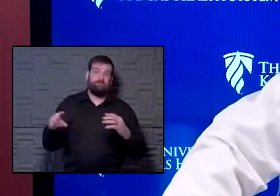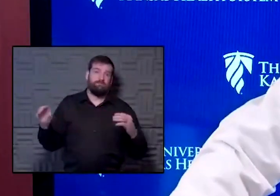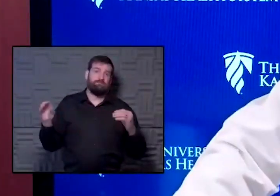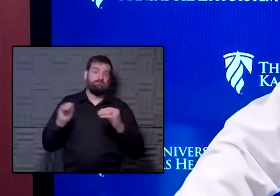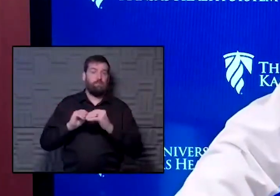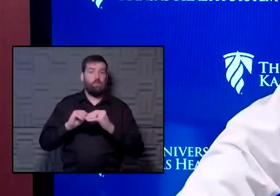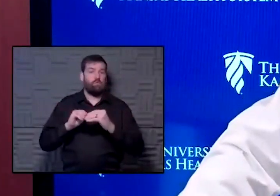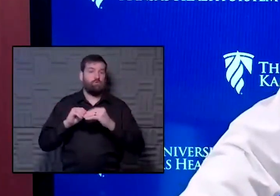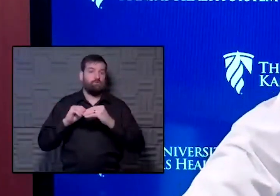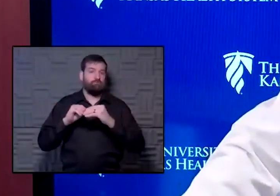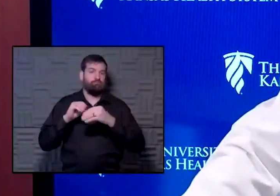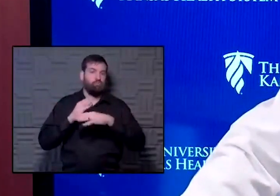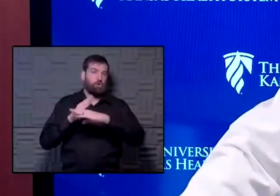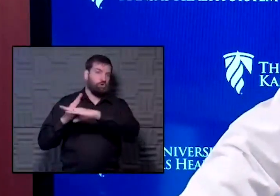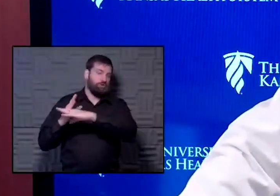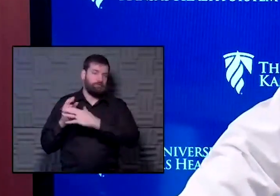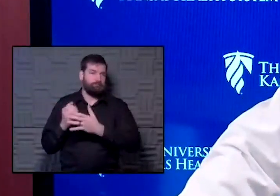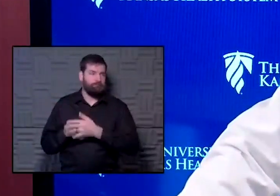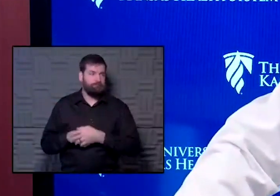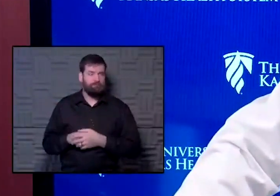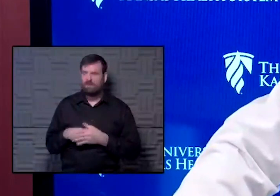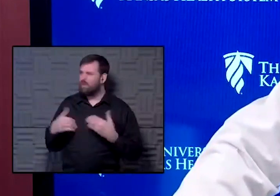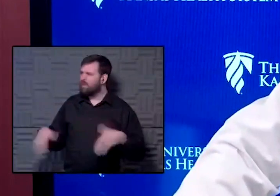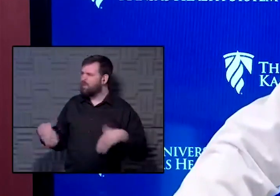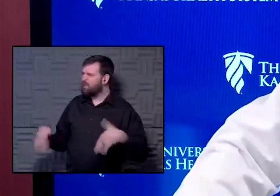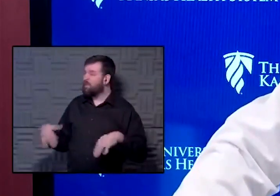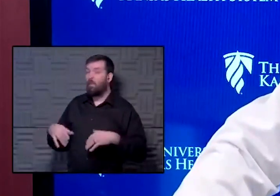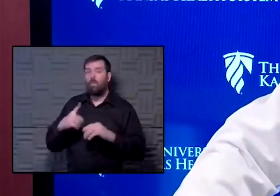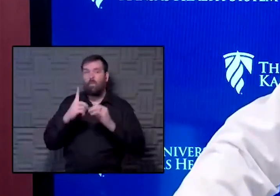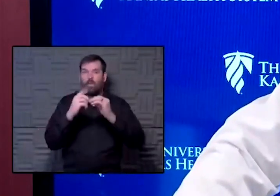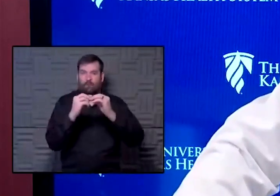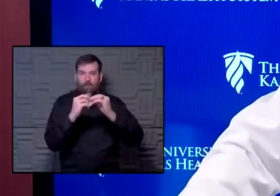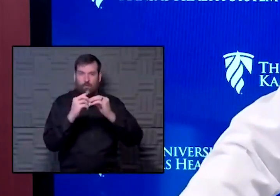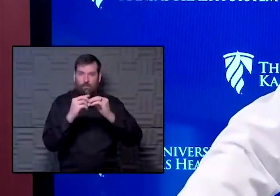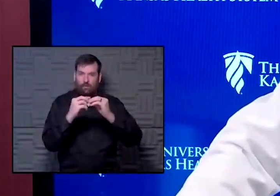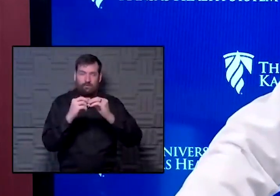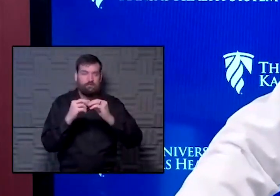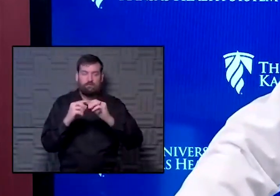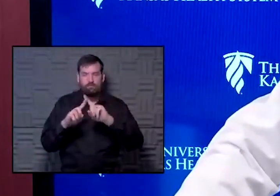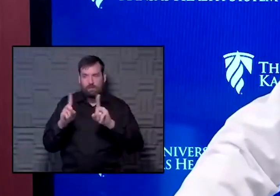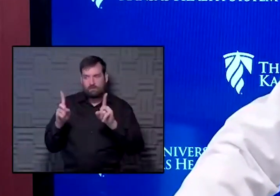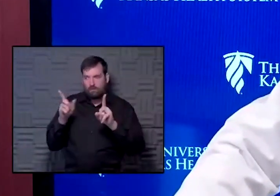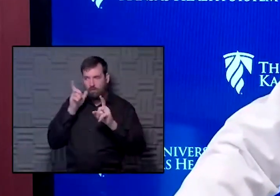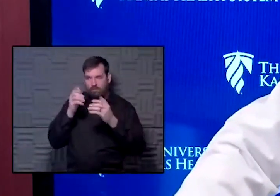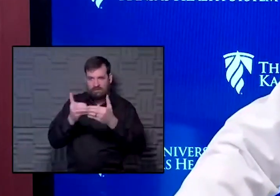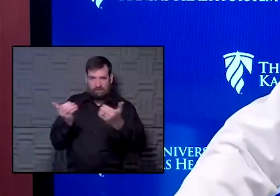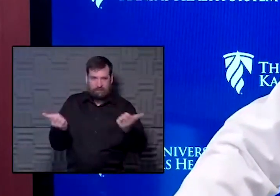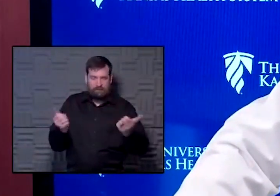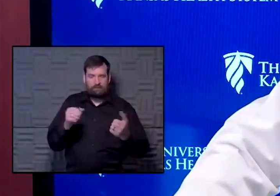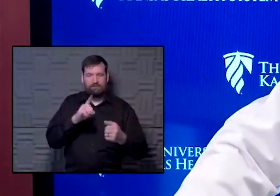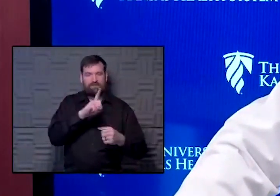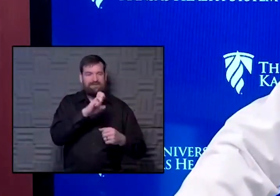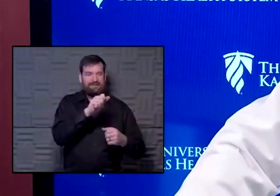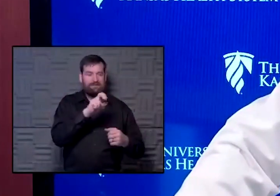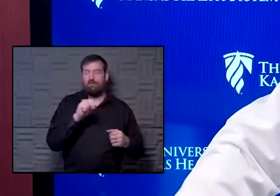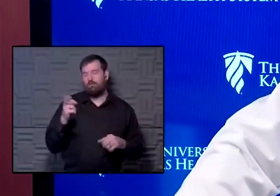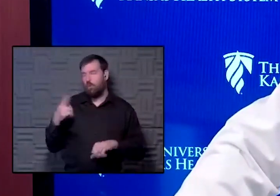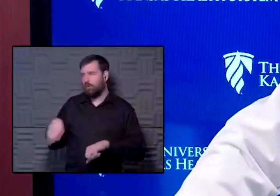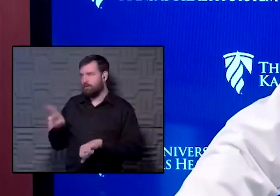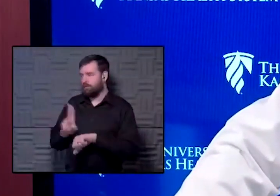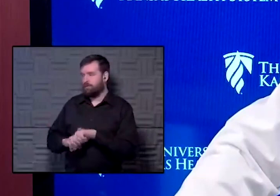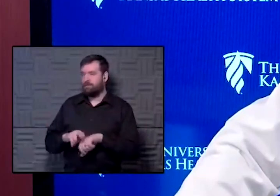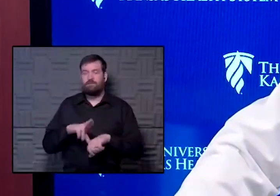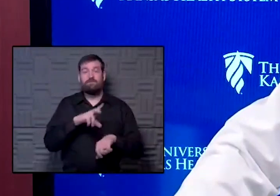more precaution. Oh my gosh, these questions One more are so question. good. Okay, but I'm going to make it a split one with Of course you Dean are. and